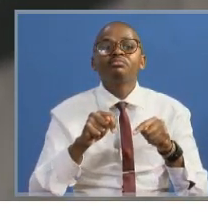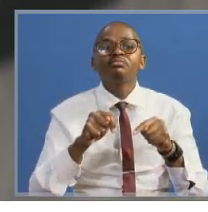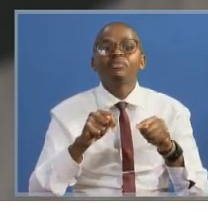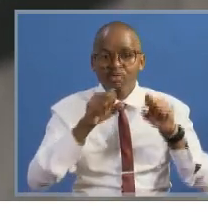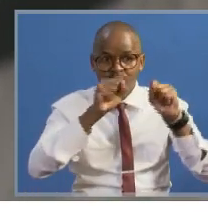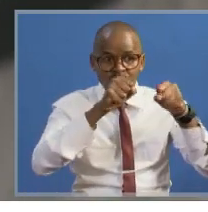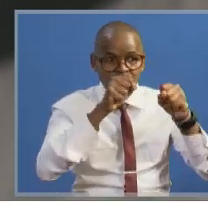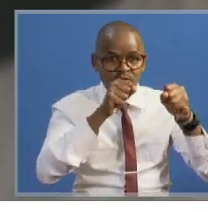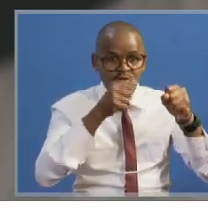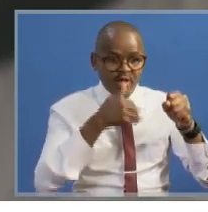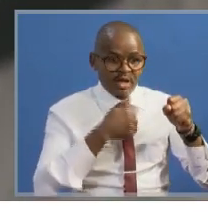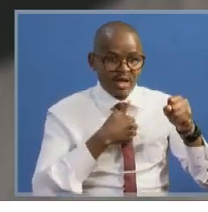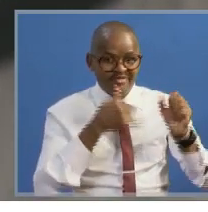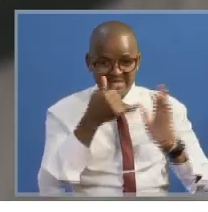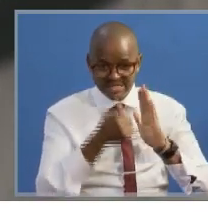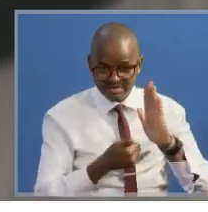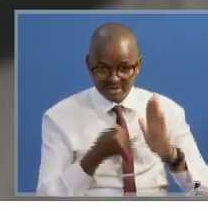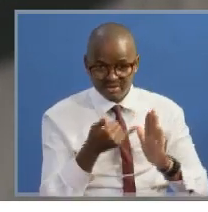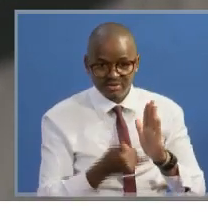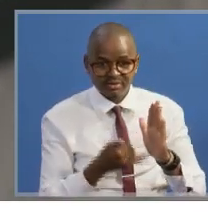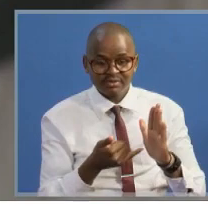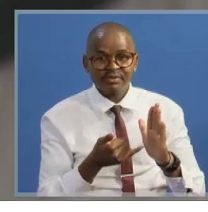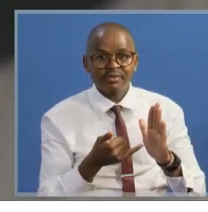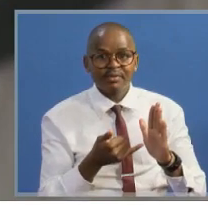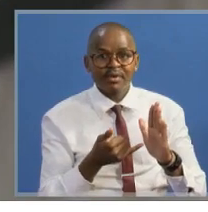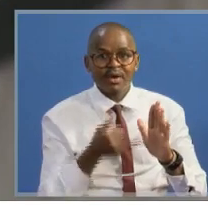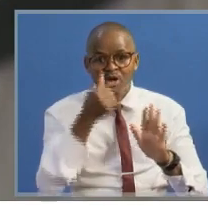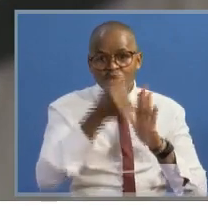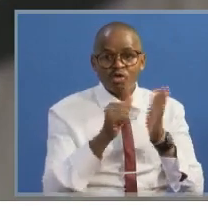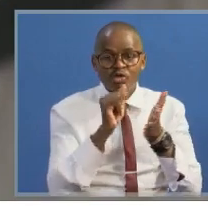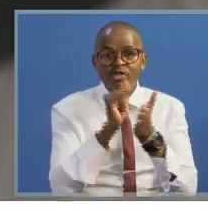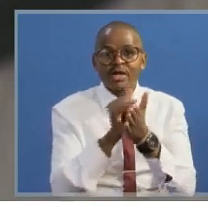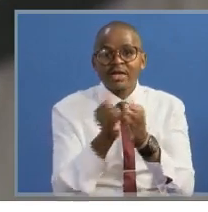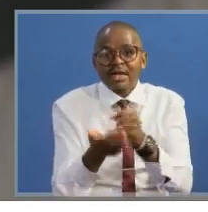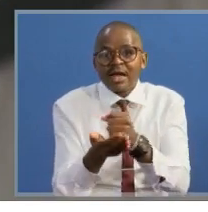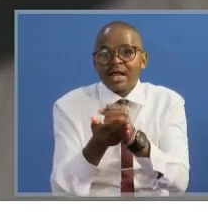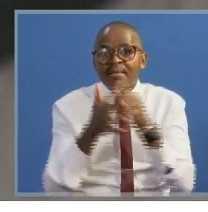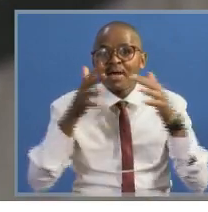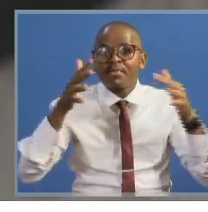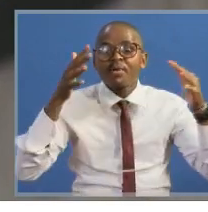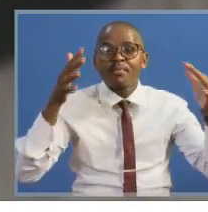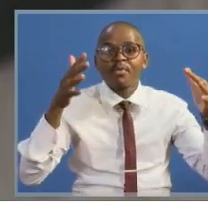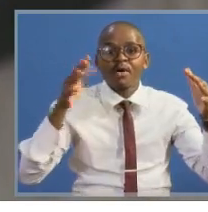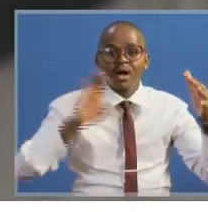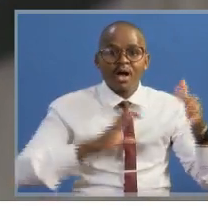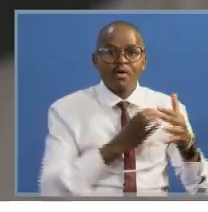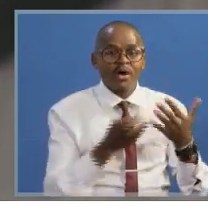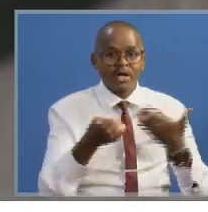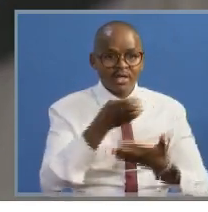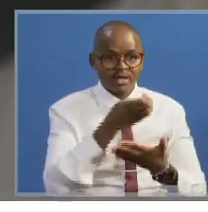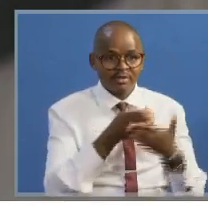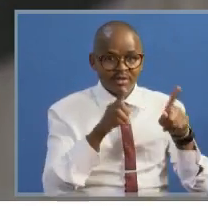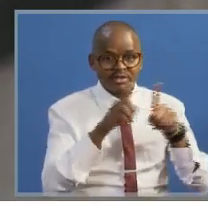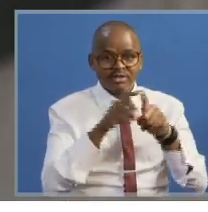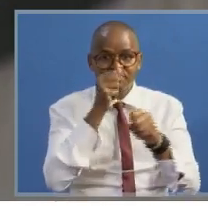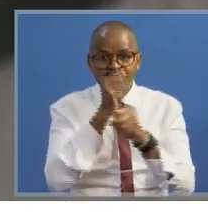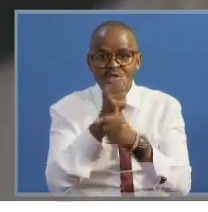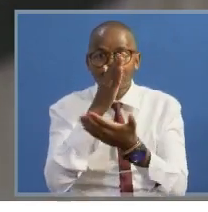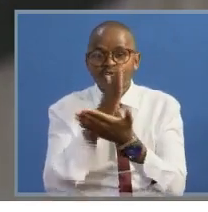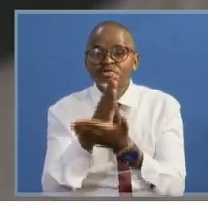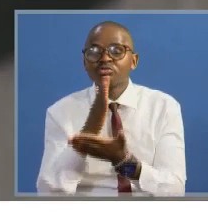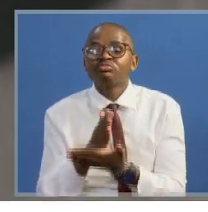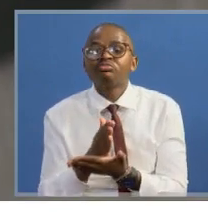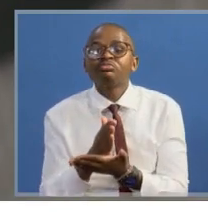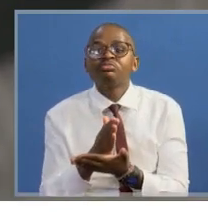tuweze kuwa na hii viwanda ambavyo vitatusaidia kupanua uchumi wetu na pia kuhakikisha ya